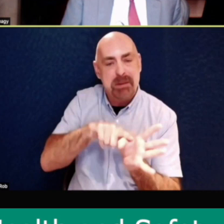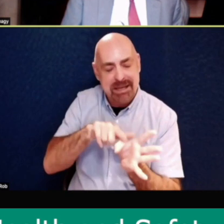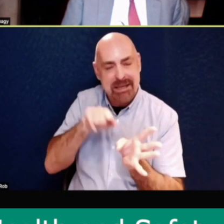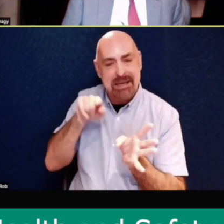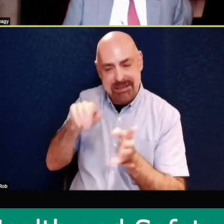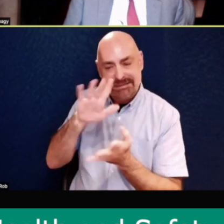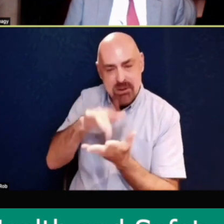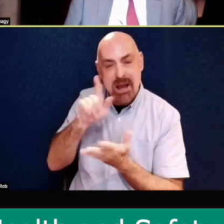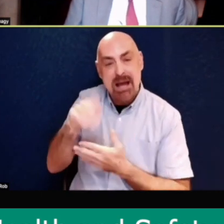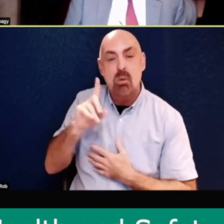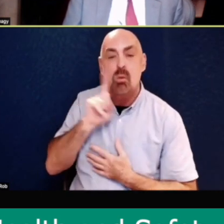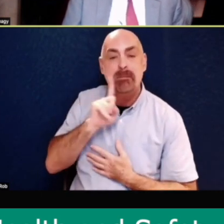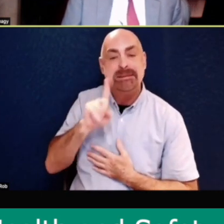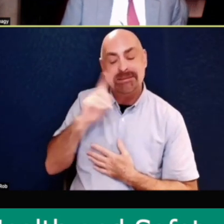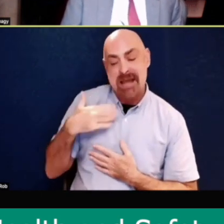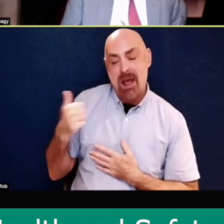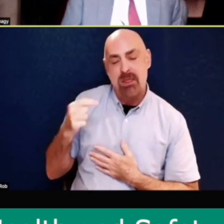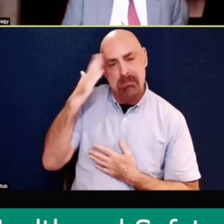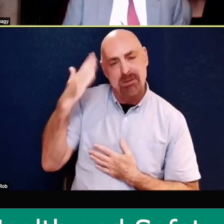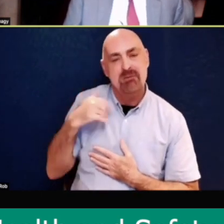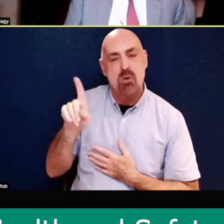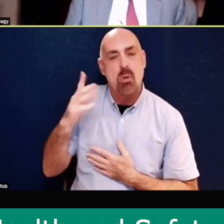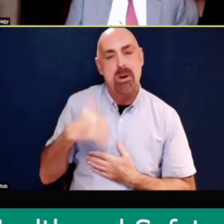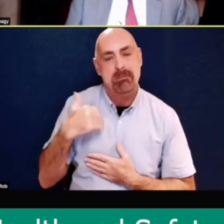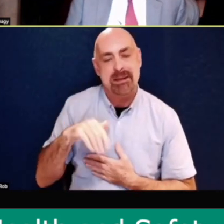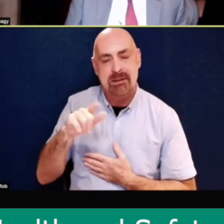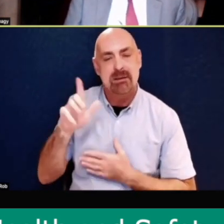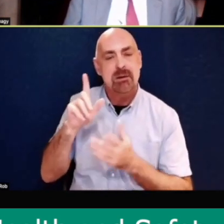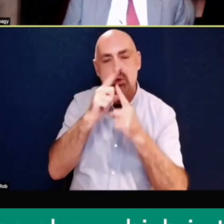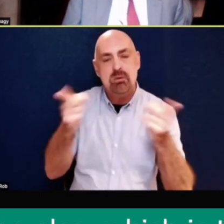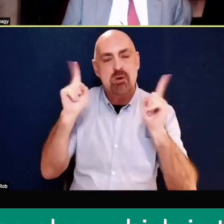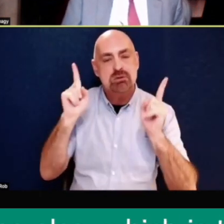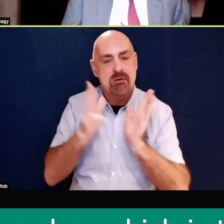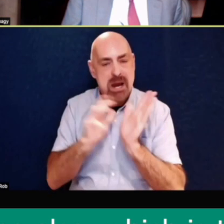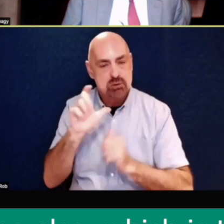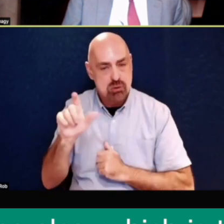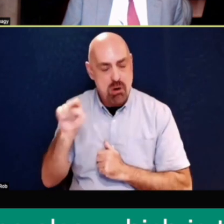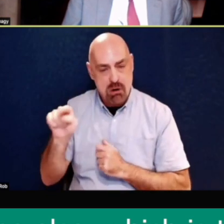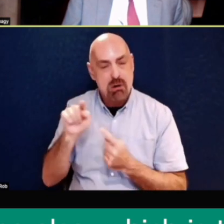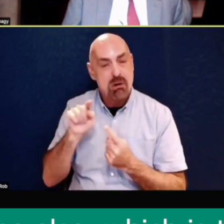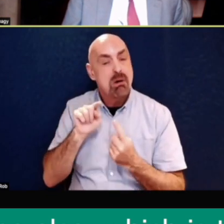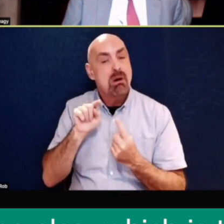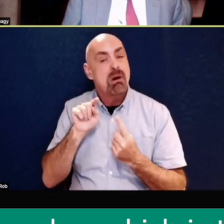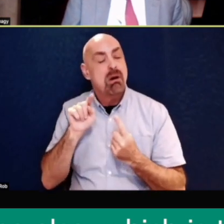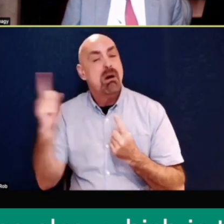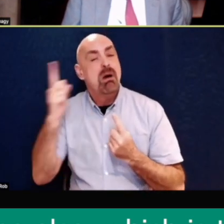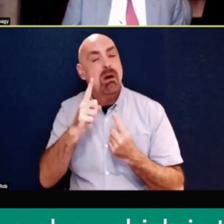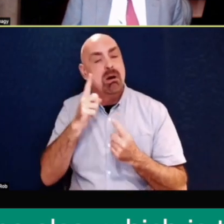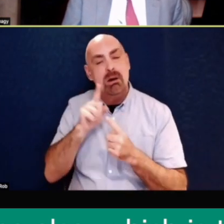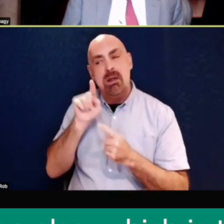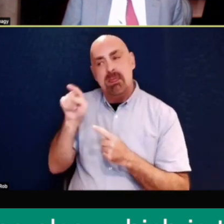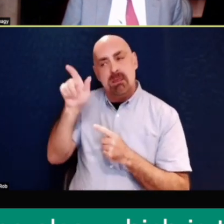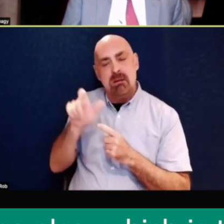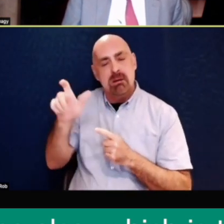Center of Women's Health, Women's Mental Health, the University of Manchester, talking about what he